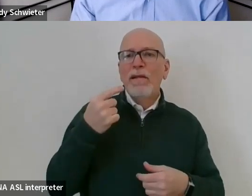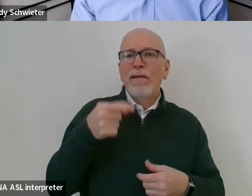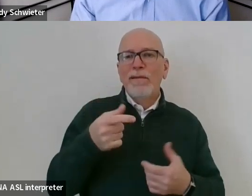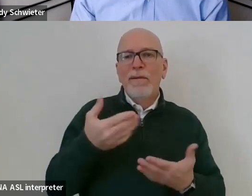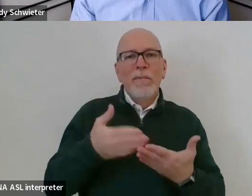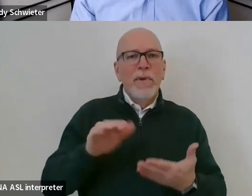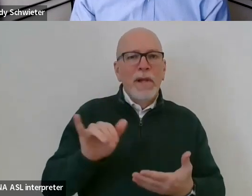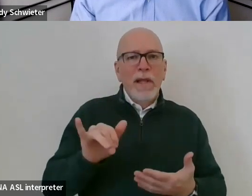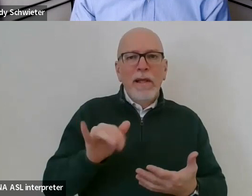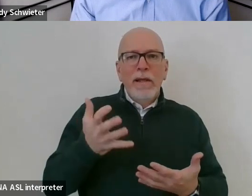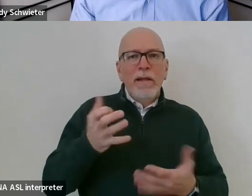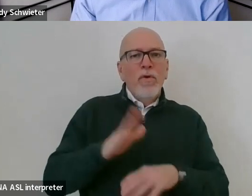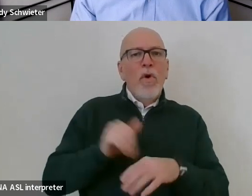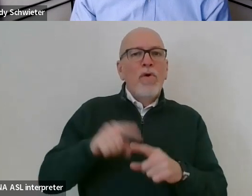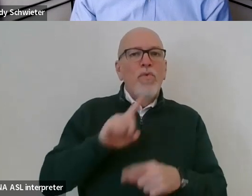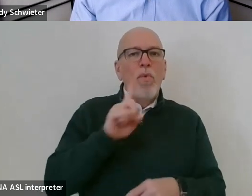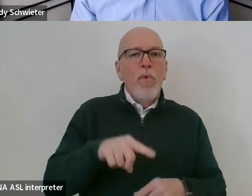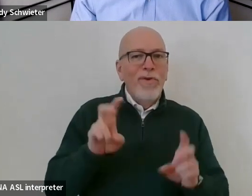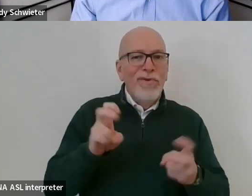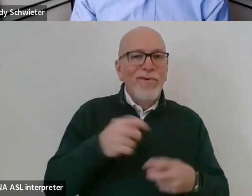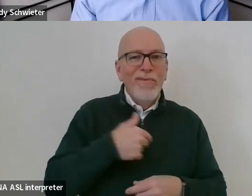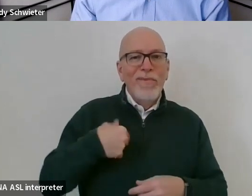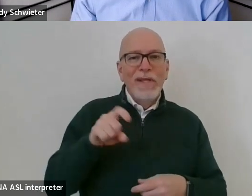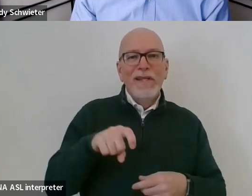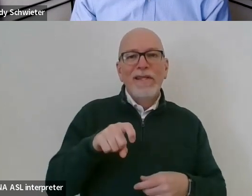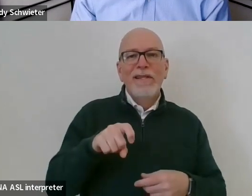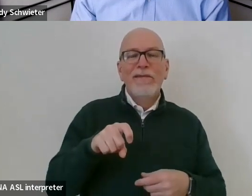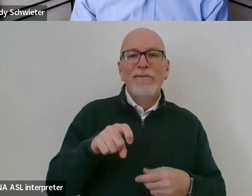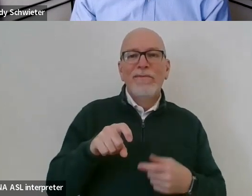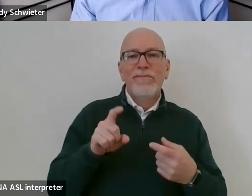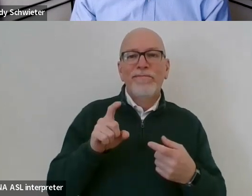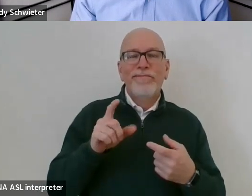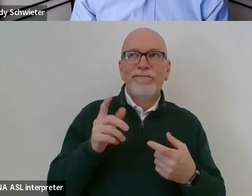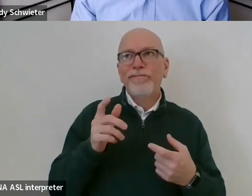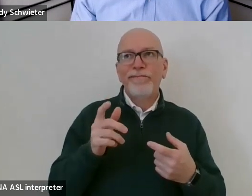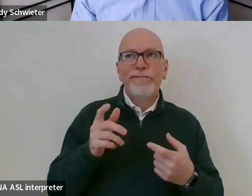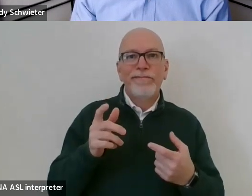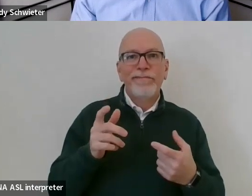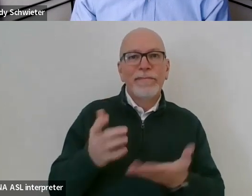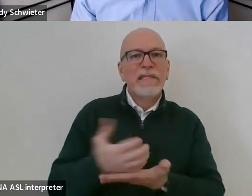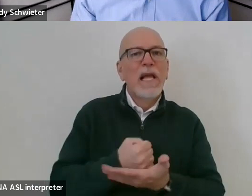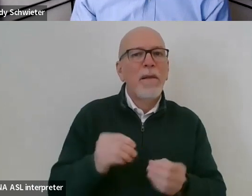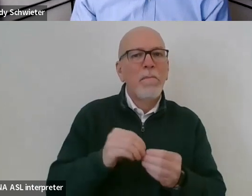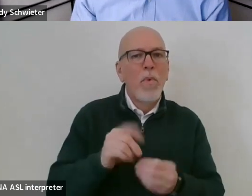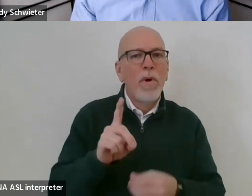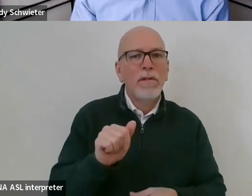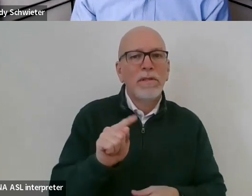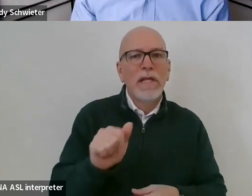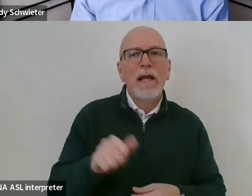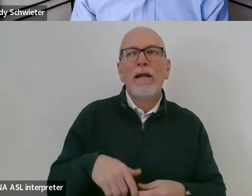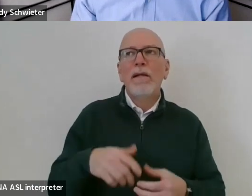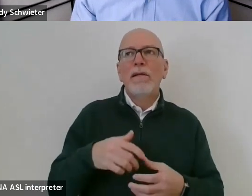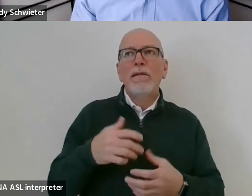like a call to order, that we need to, one, gather more data, get